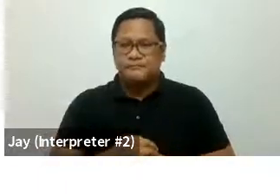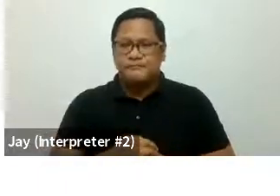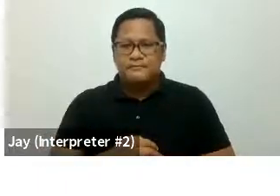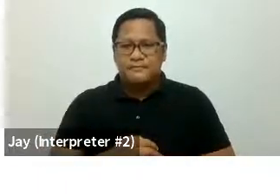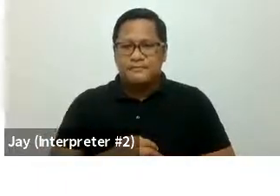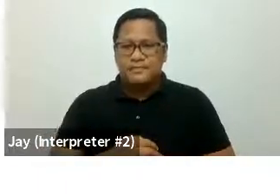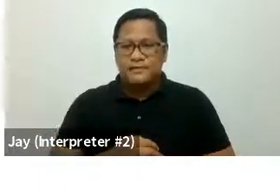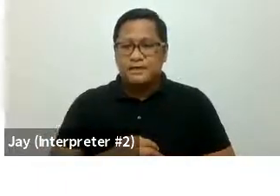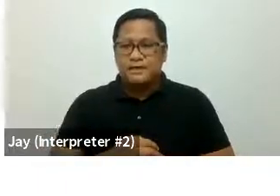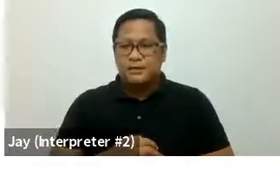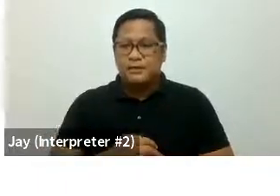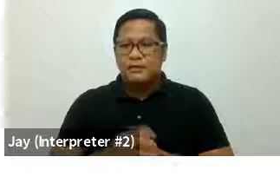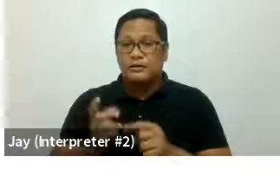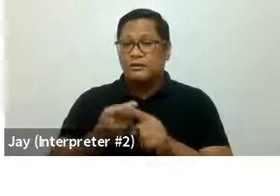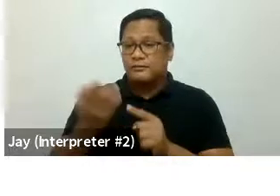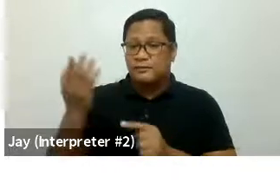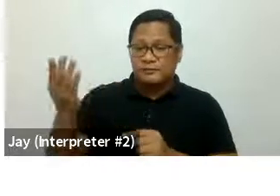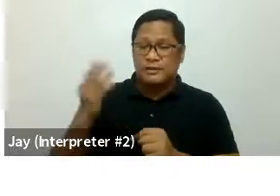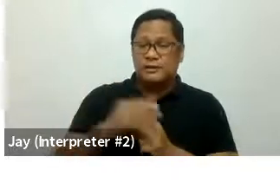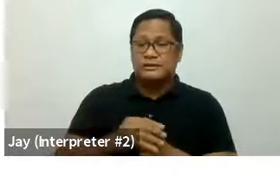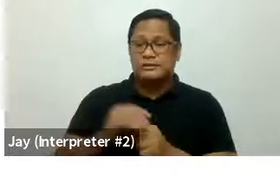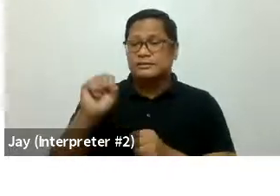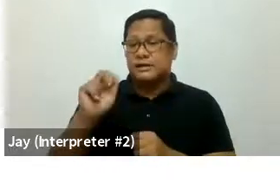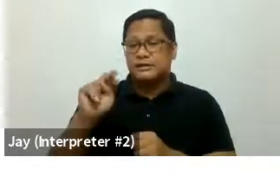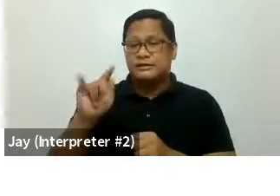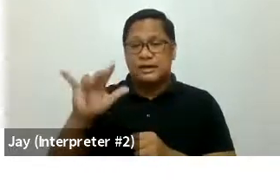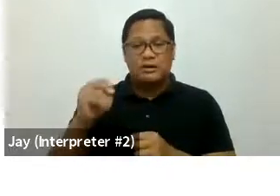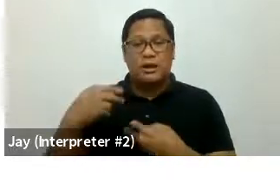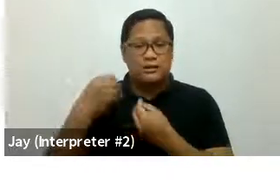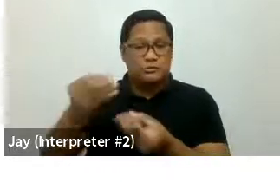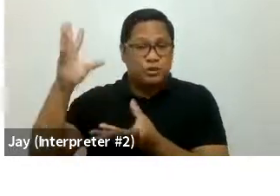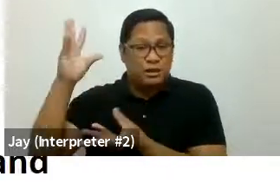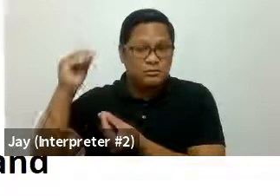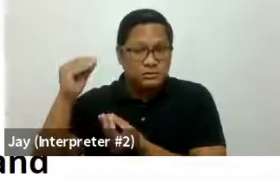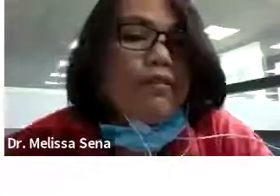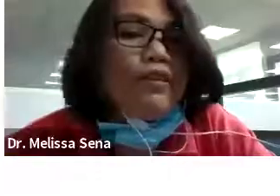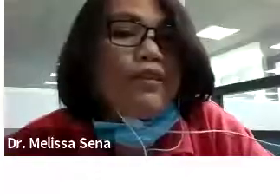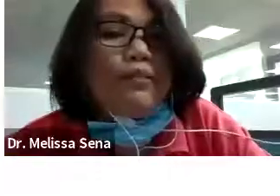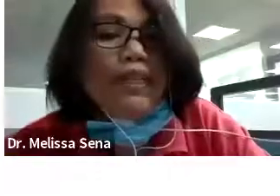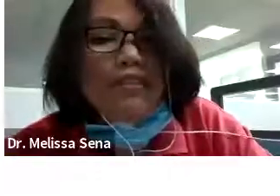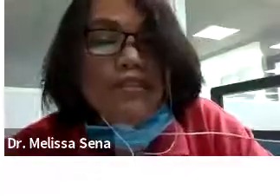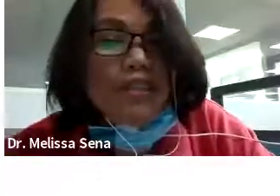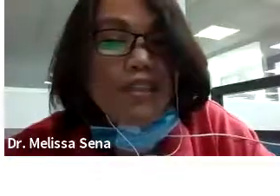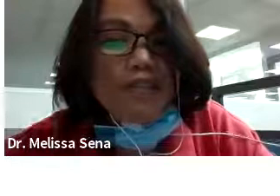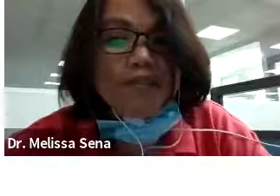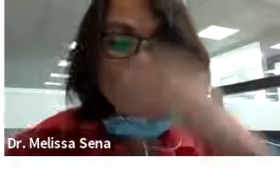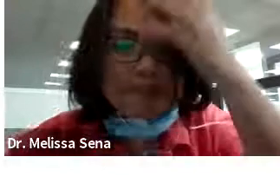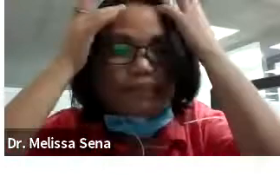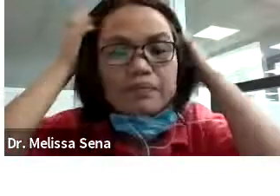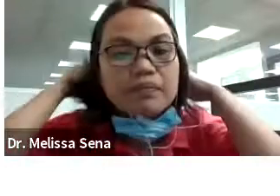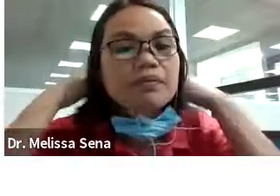In behalf of ASEC Santiago, I will provide updates on the establishment of the Philippine Cancer